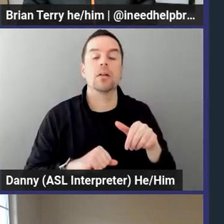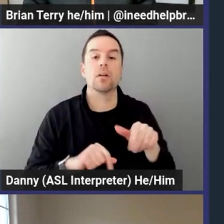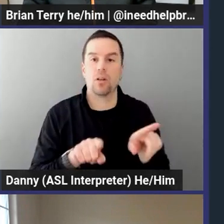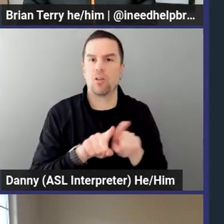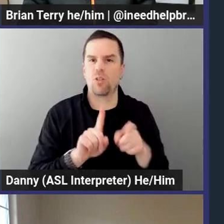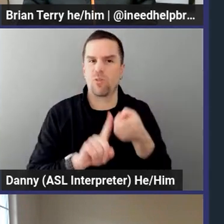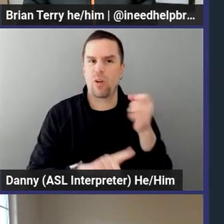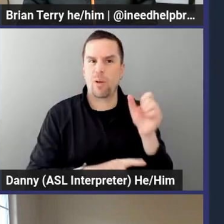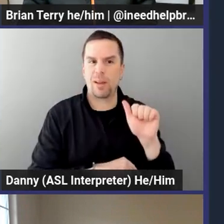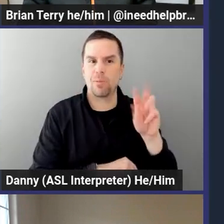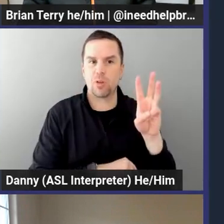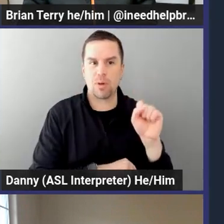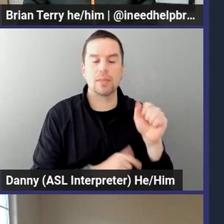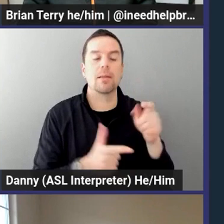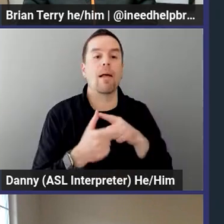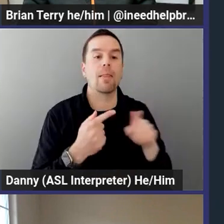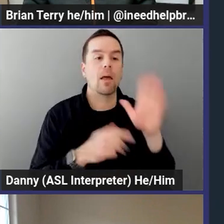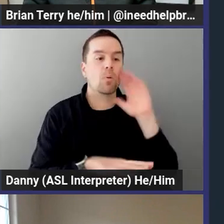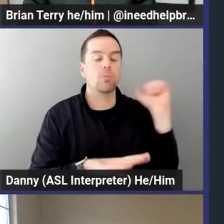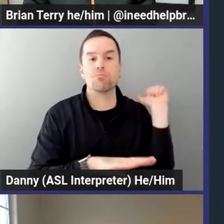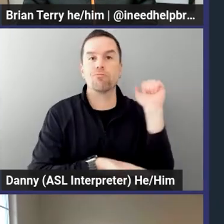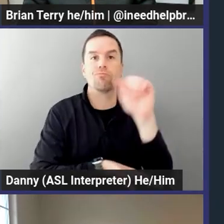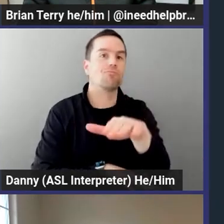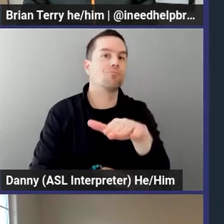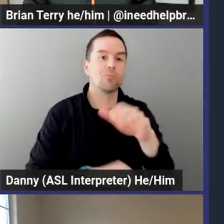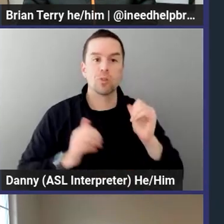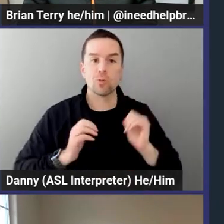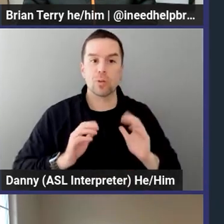ships it to the customer. Takes